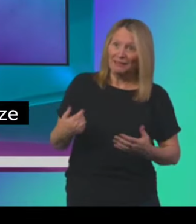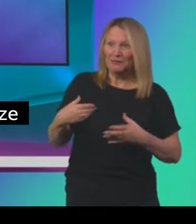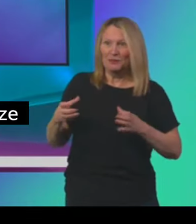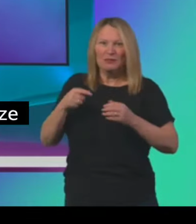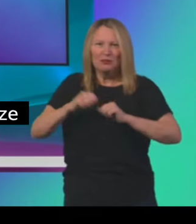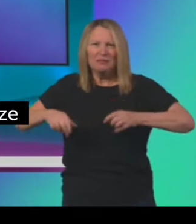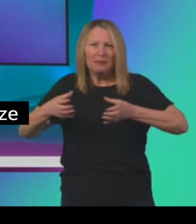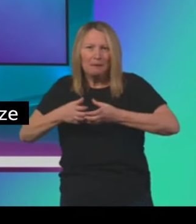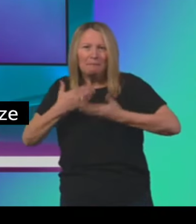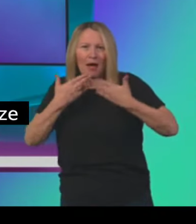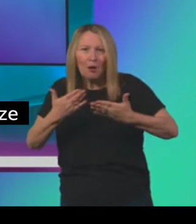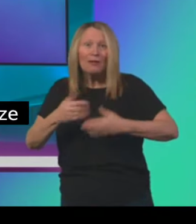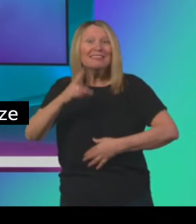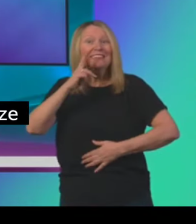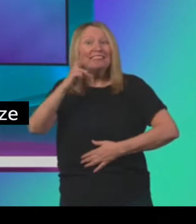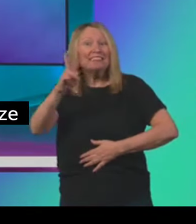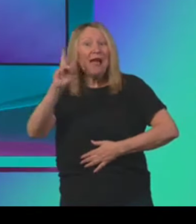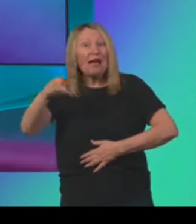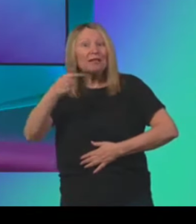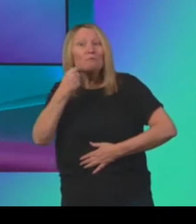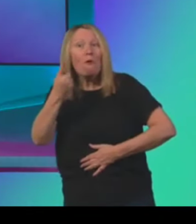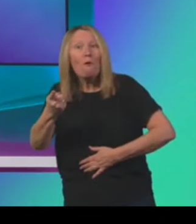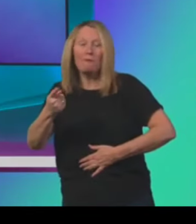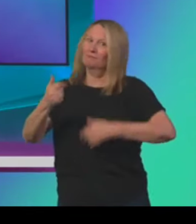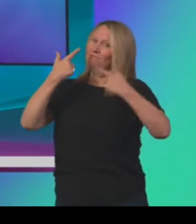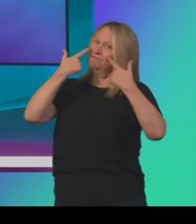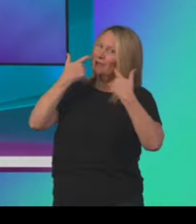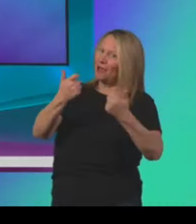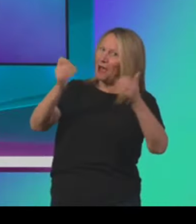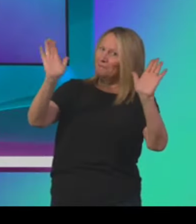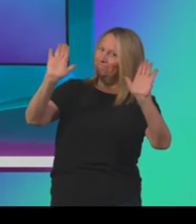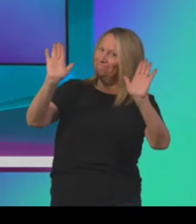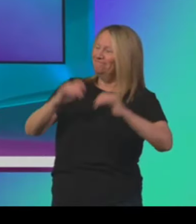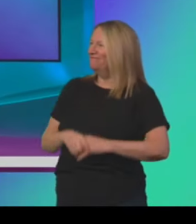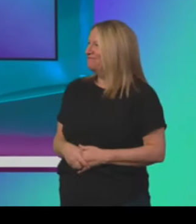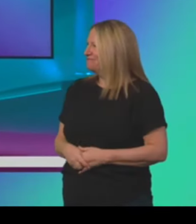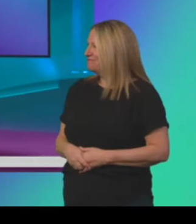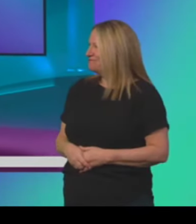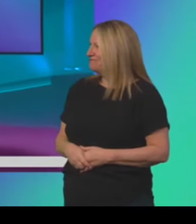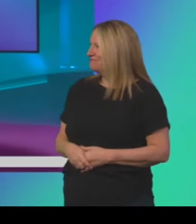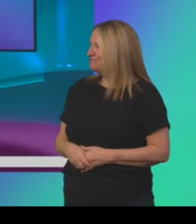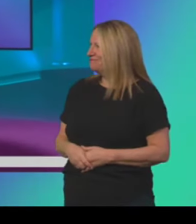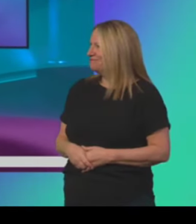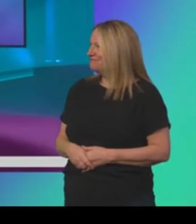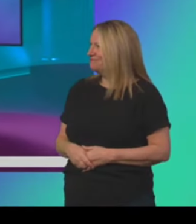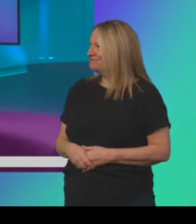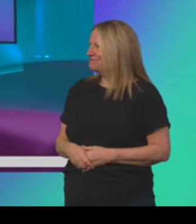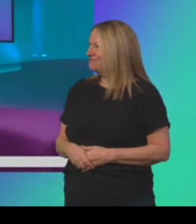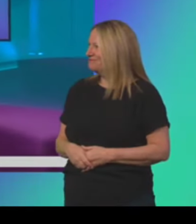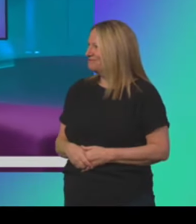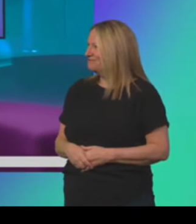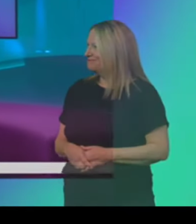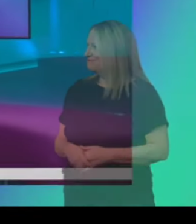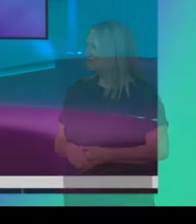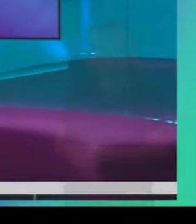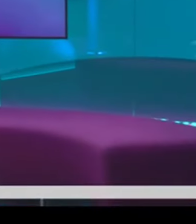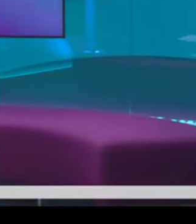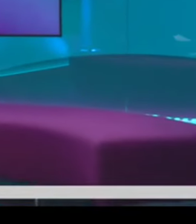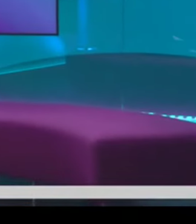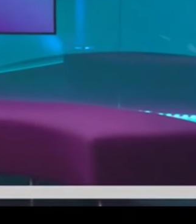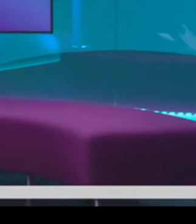from me and the TV team for now. Have a fantastic day, and we'll see you bright and early tomorrow. Take care, guys. Bye.